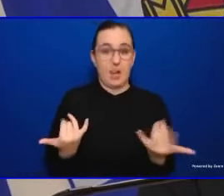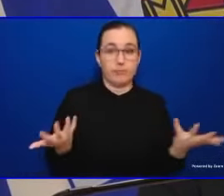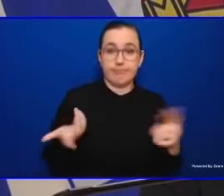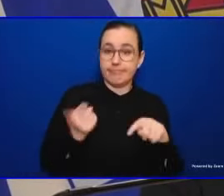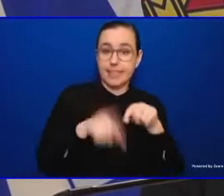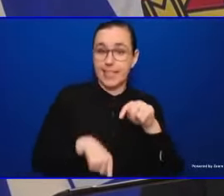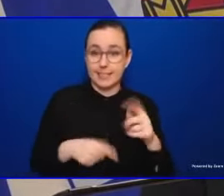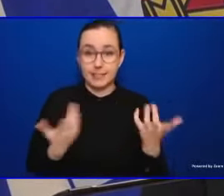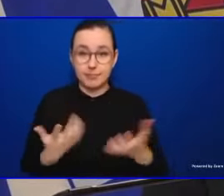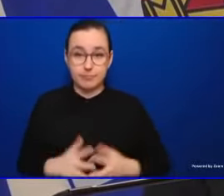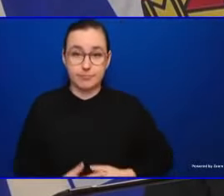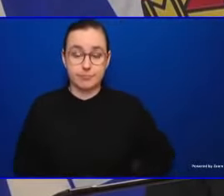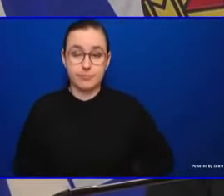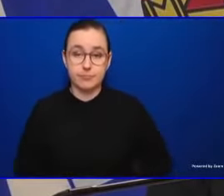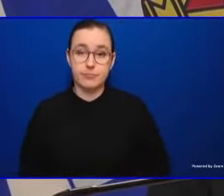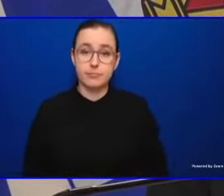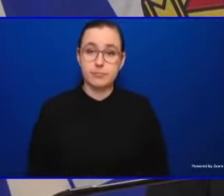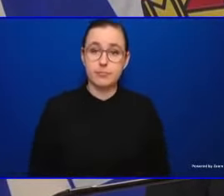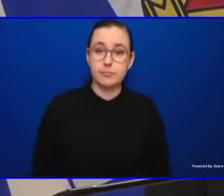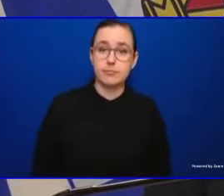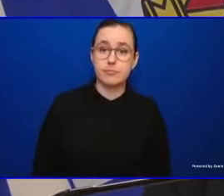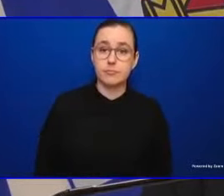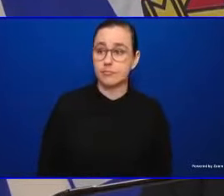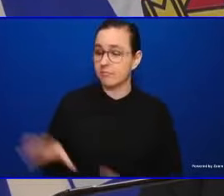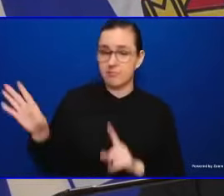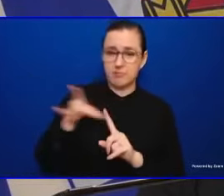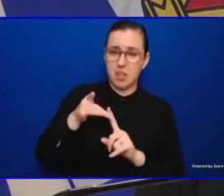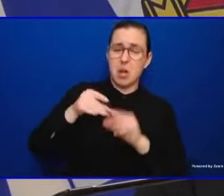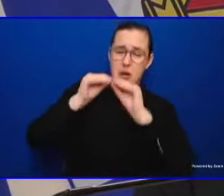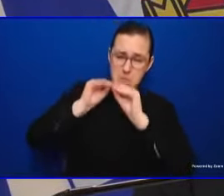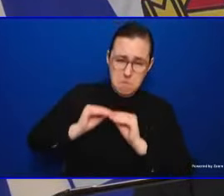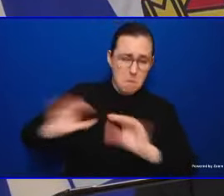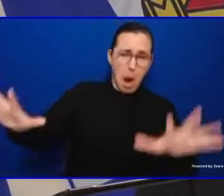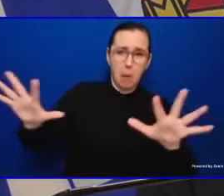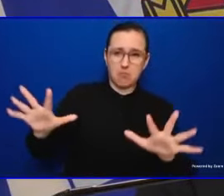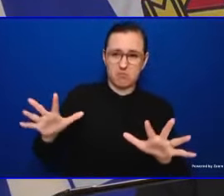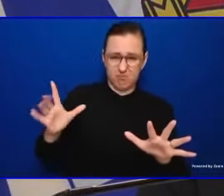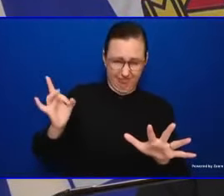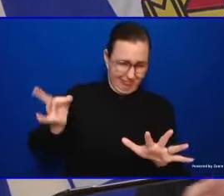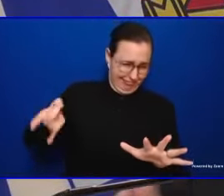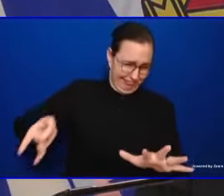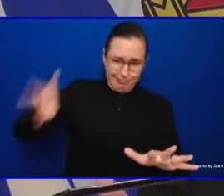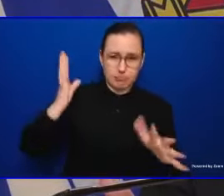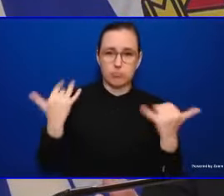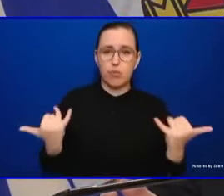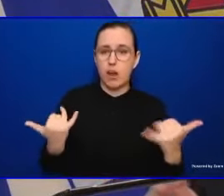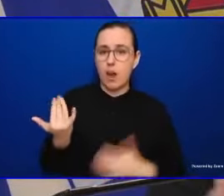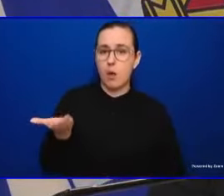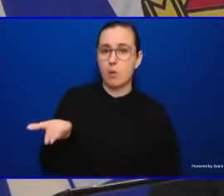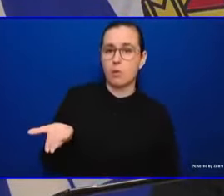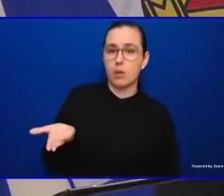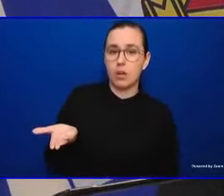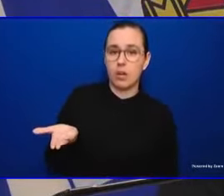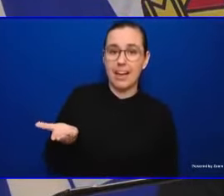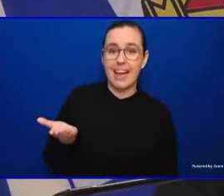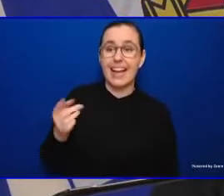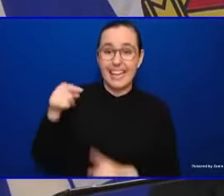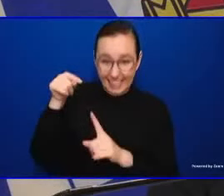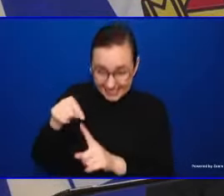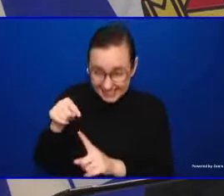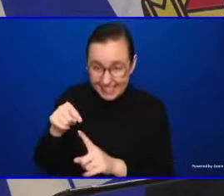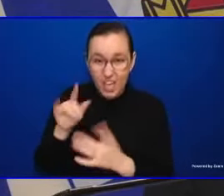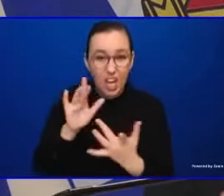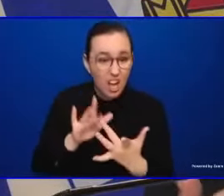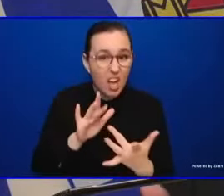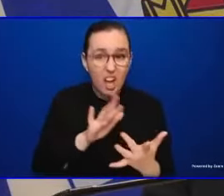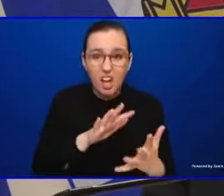rapidly, and we are no longer doing individual case and contact tracing in the community because of the change